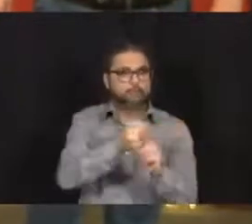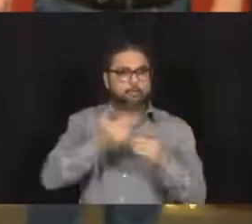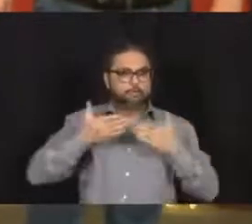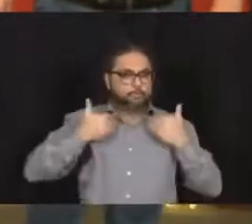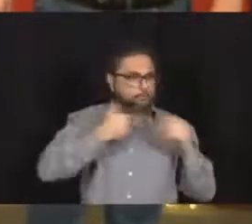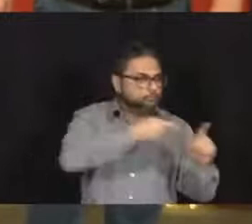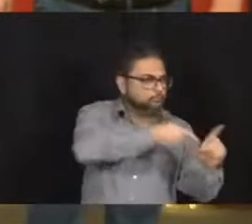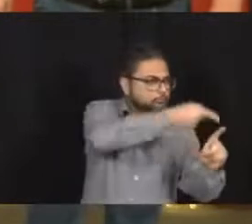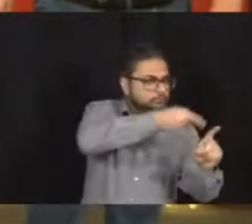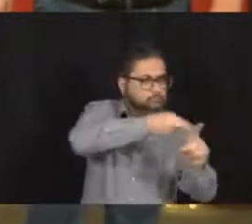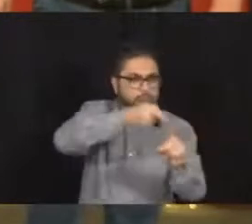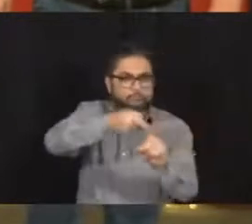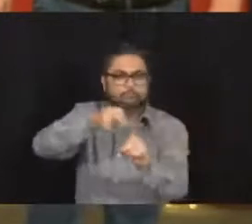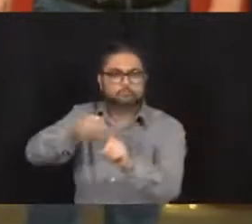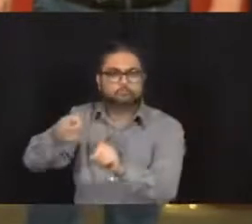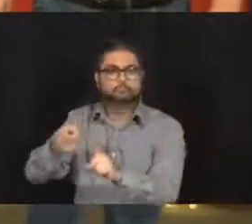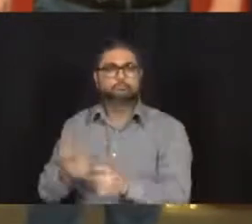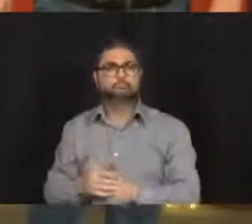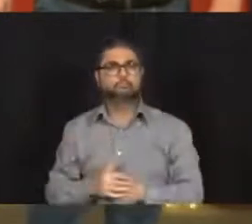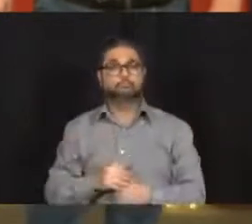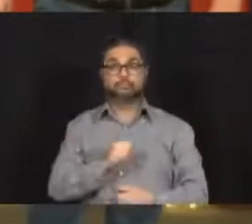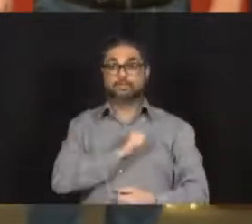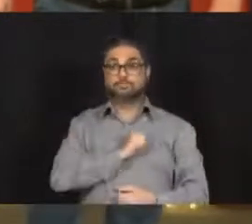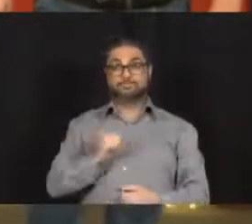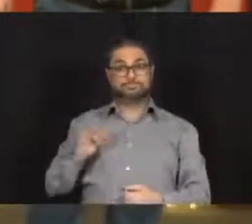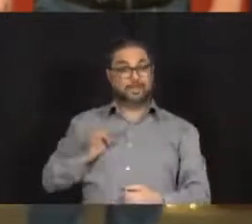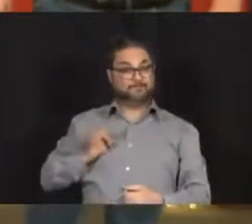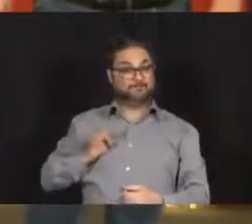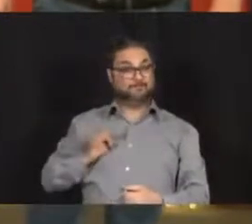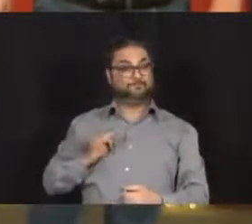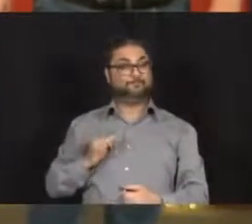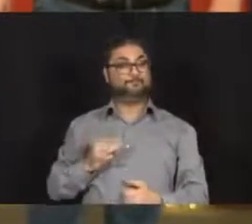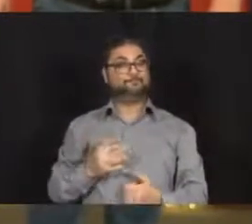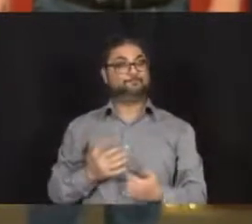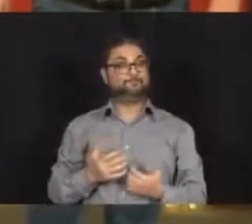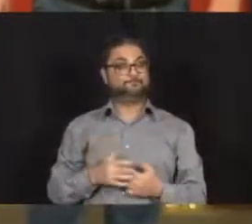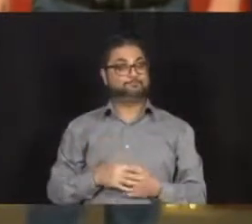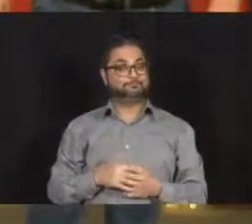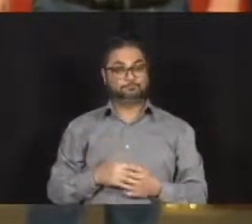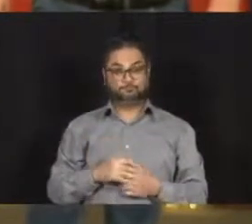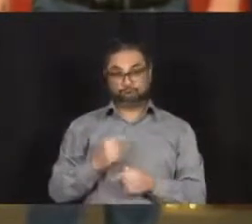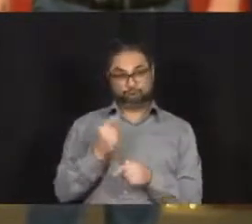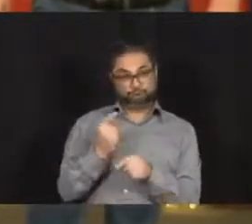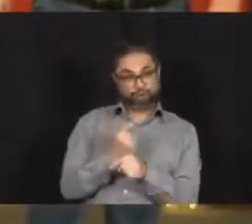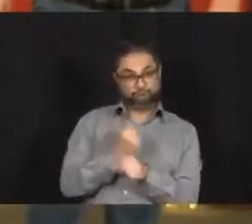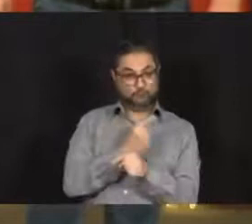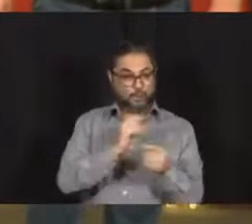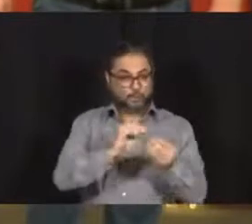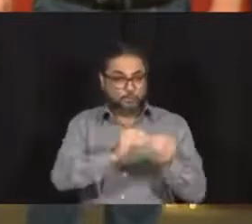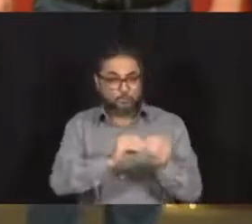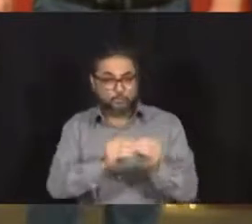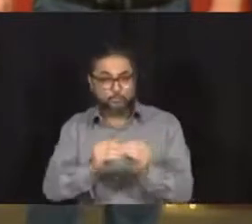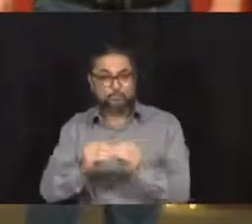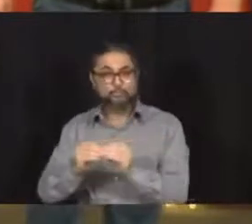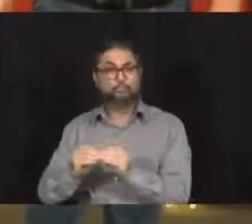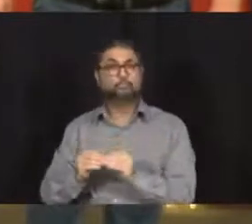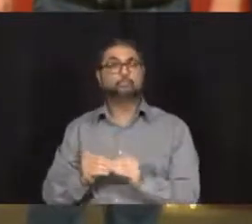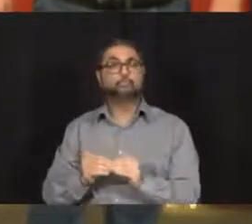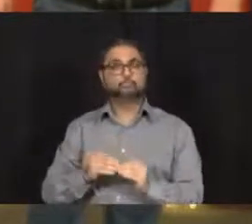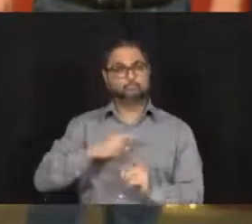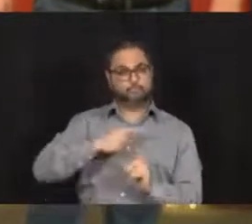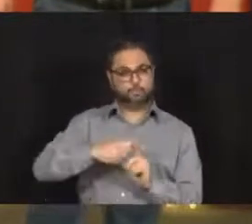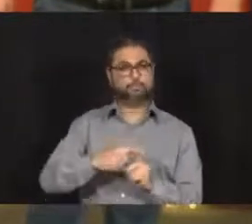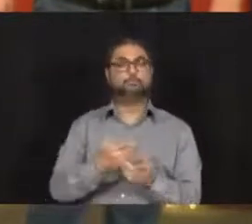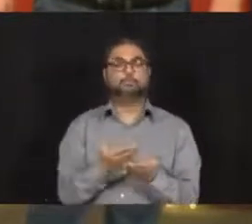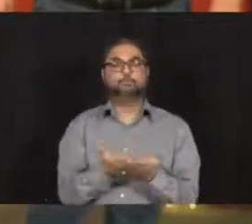we have the necessary people in place. We're so fortunate that so many people have come forward. They are working, they're being